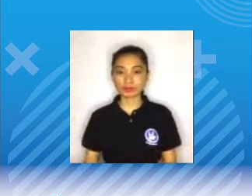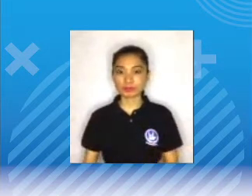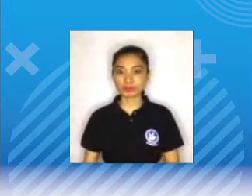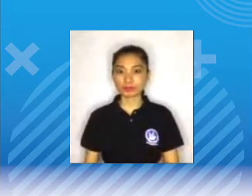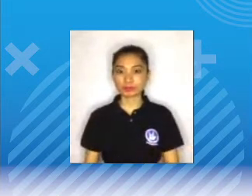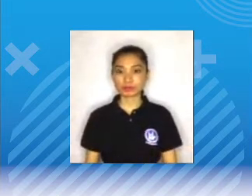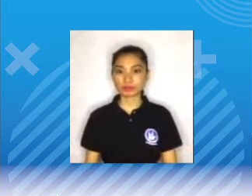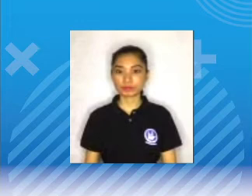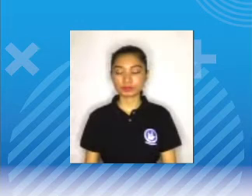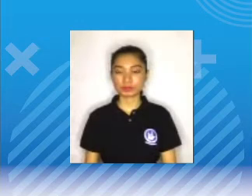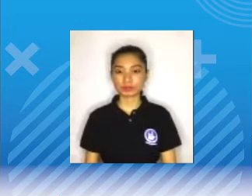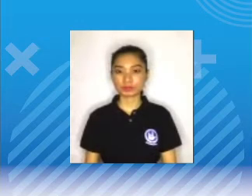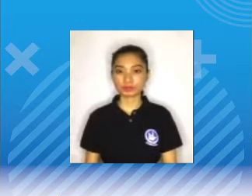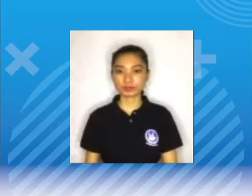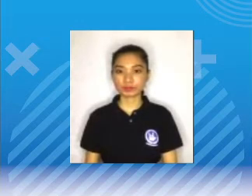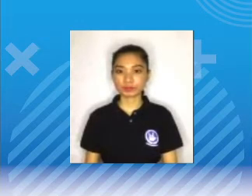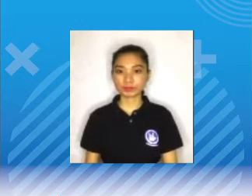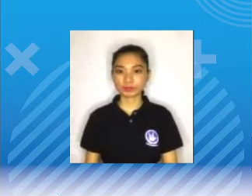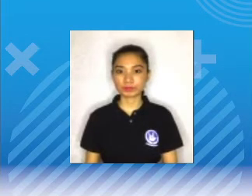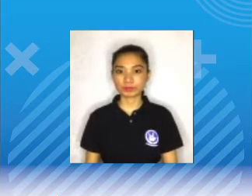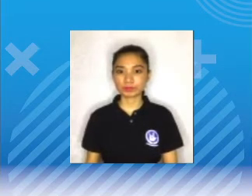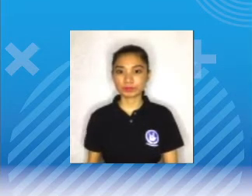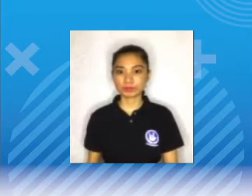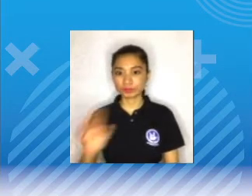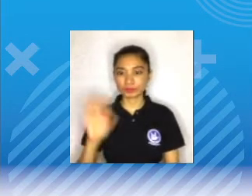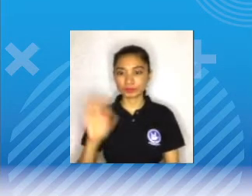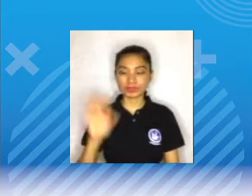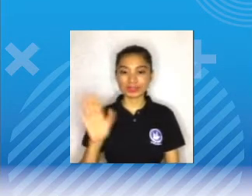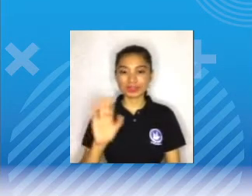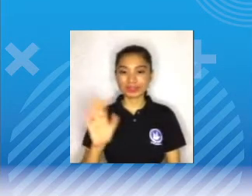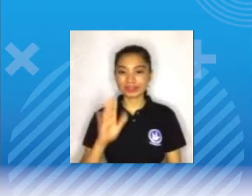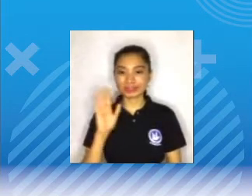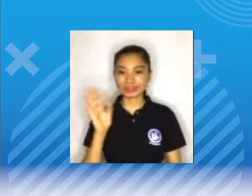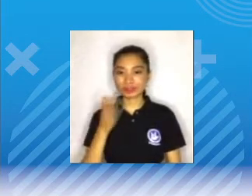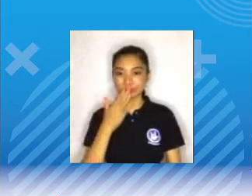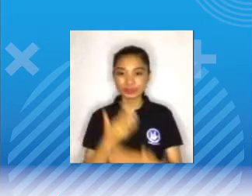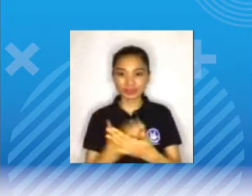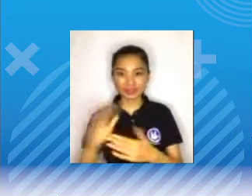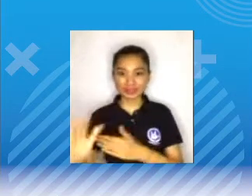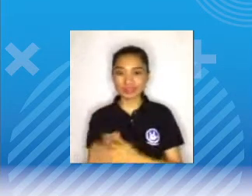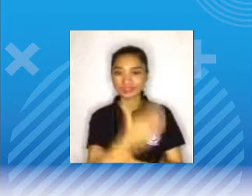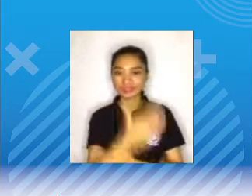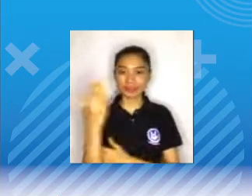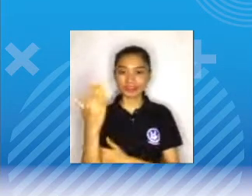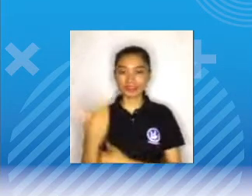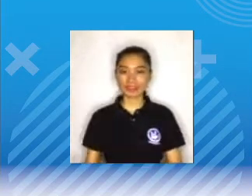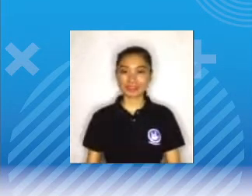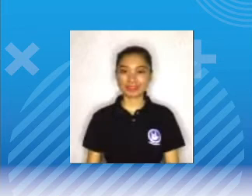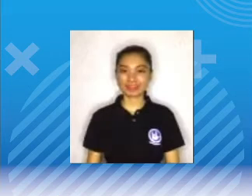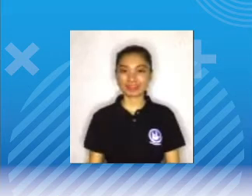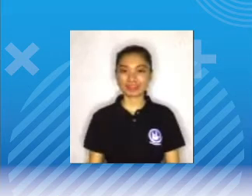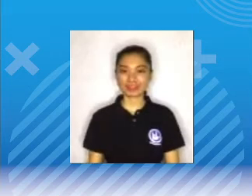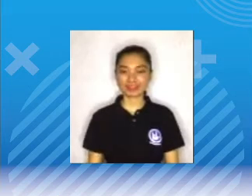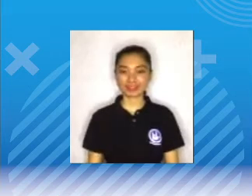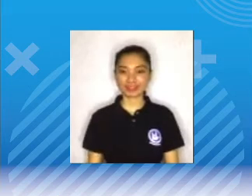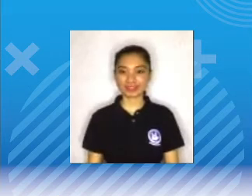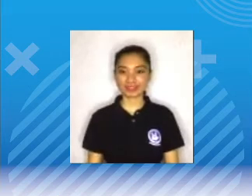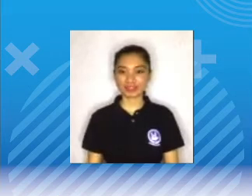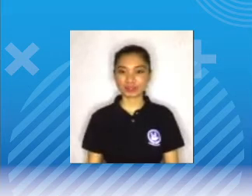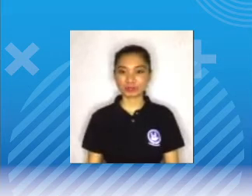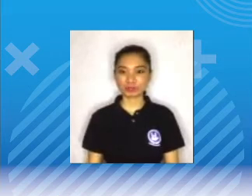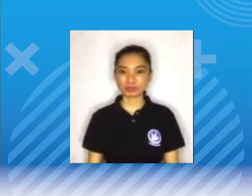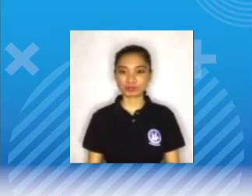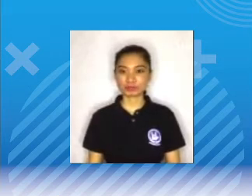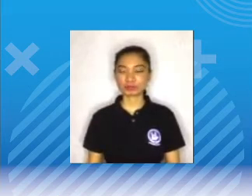Hello Michael, magandang umaga. Hi. Thank you very much. Ayan po. Yes, magandang